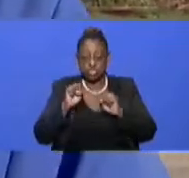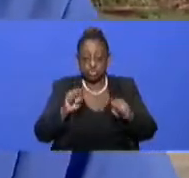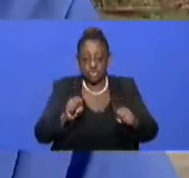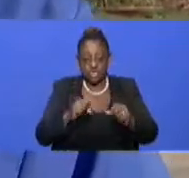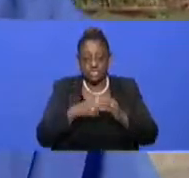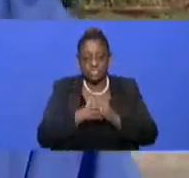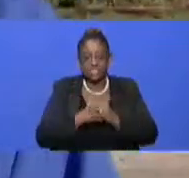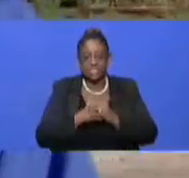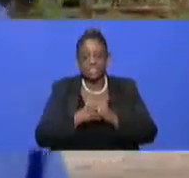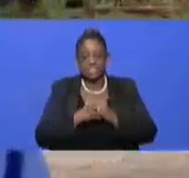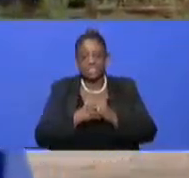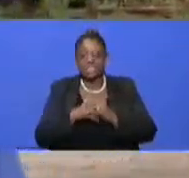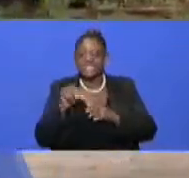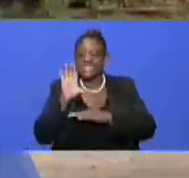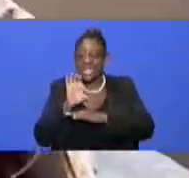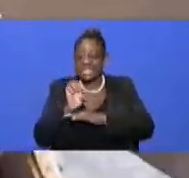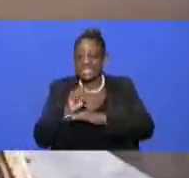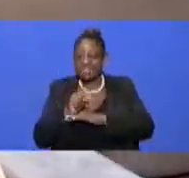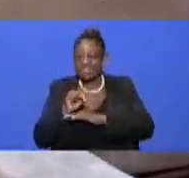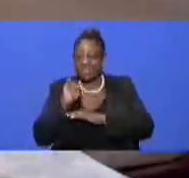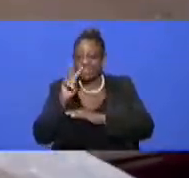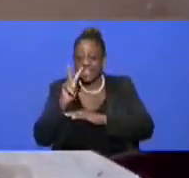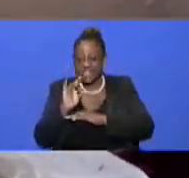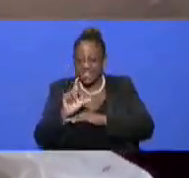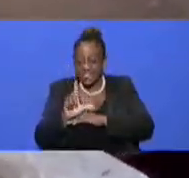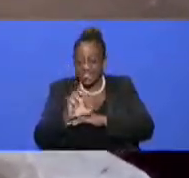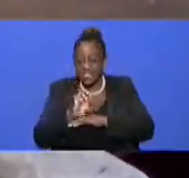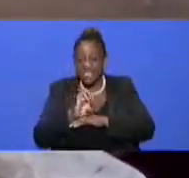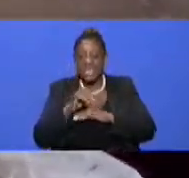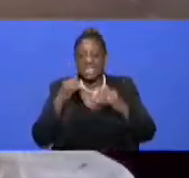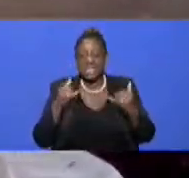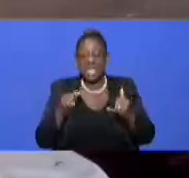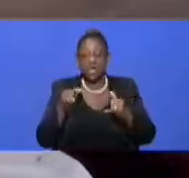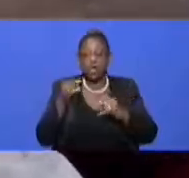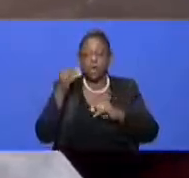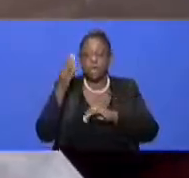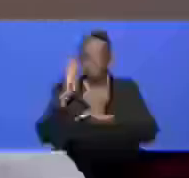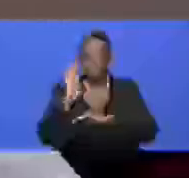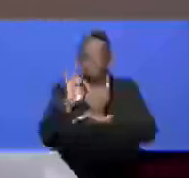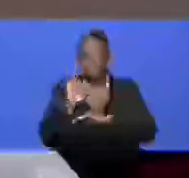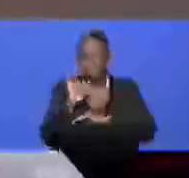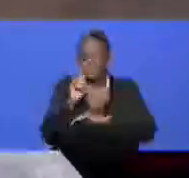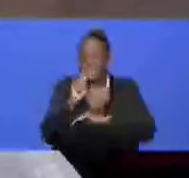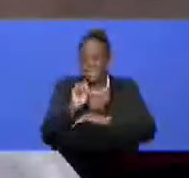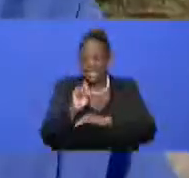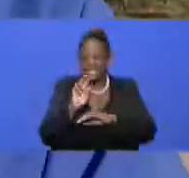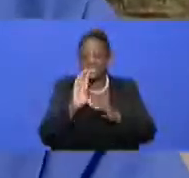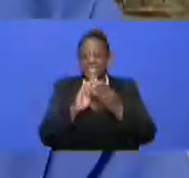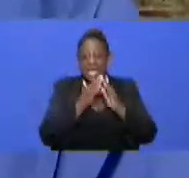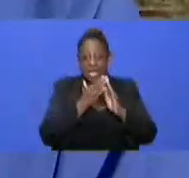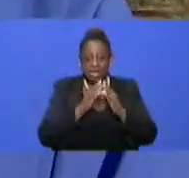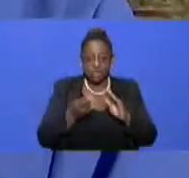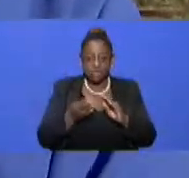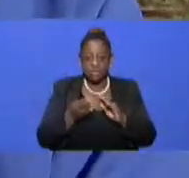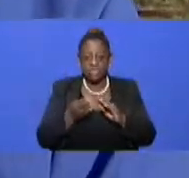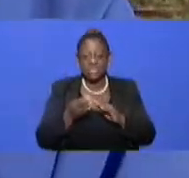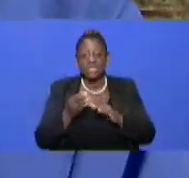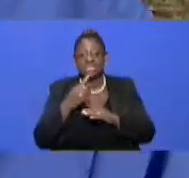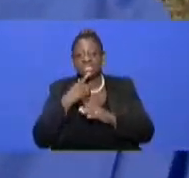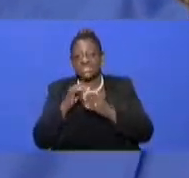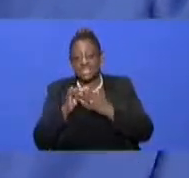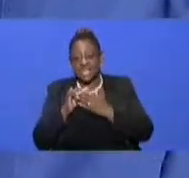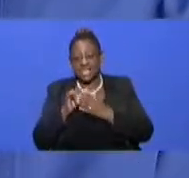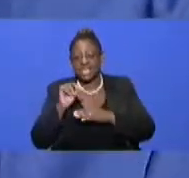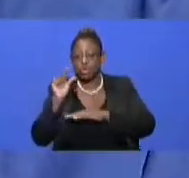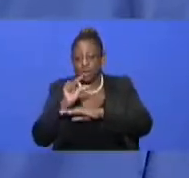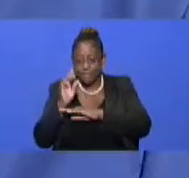library. We've been in the Centerville area. Now we're in Baintown. In terms of the Family Islands, several cases were suspected